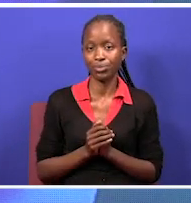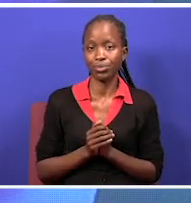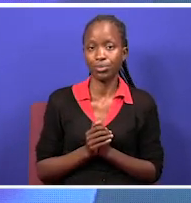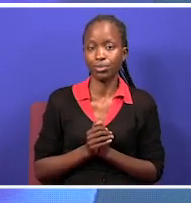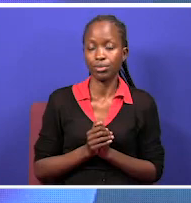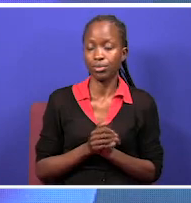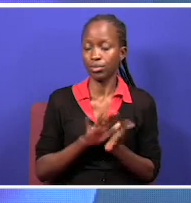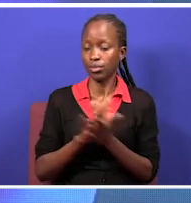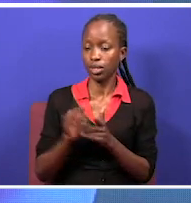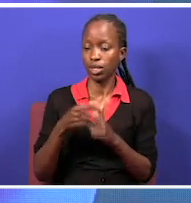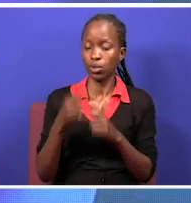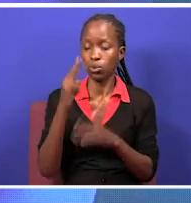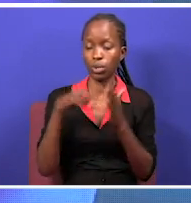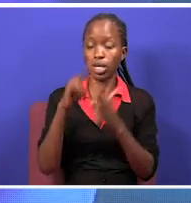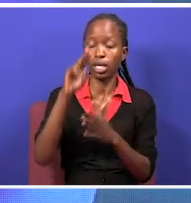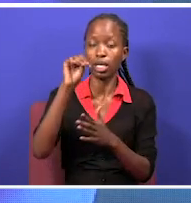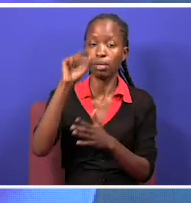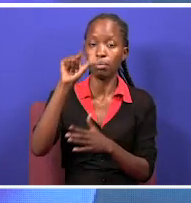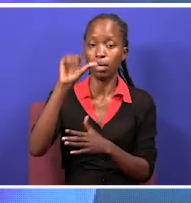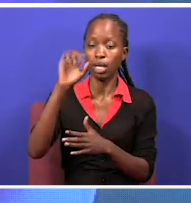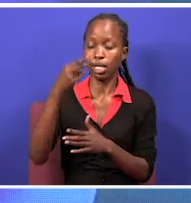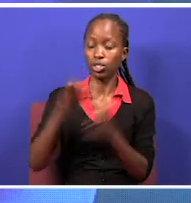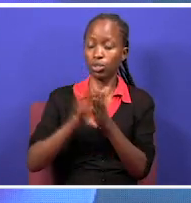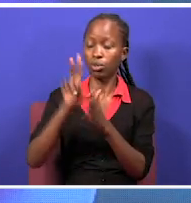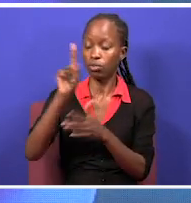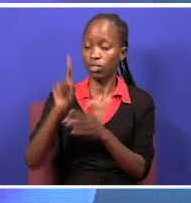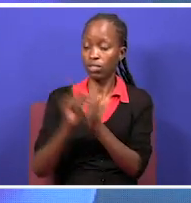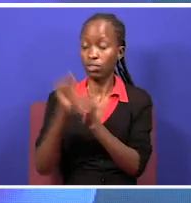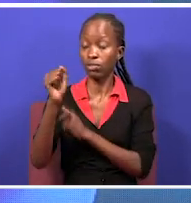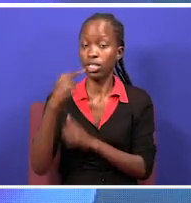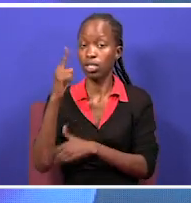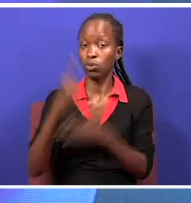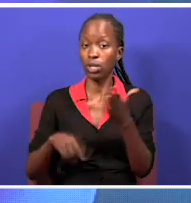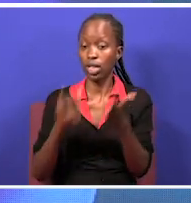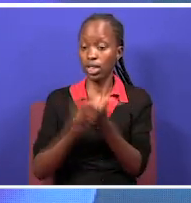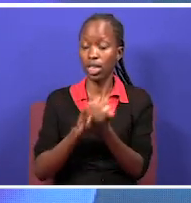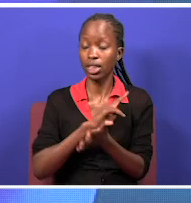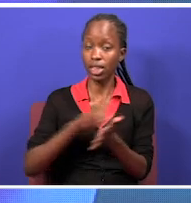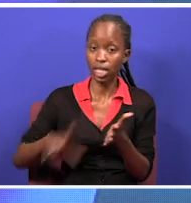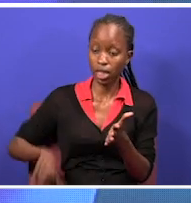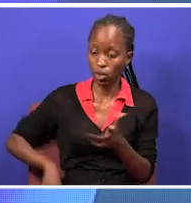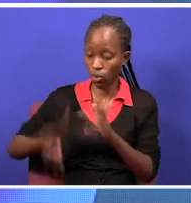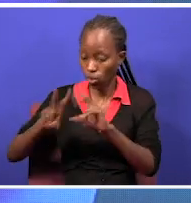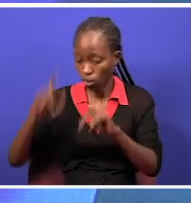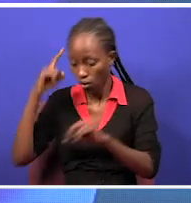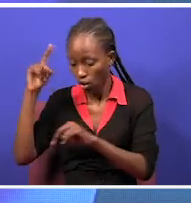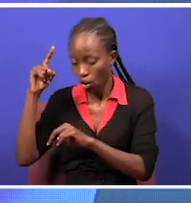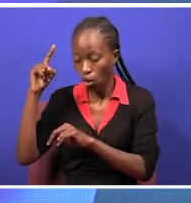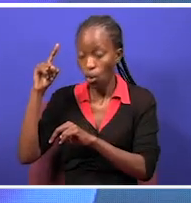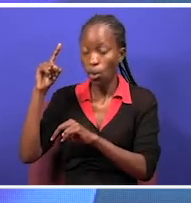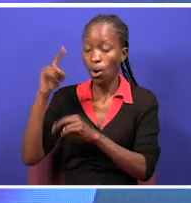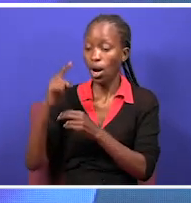And then we read in Malachi chapter 2, verse 15, that God was looking for a godly